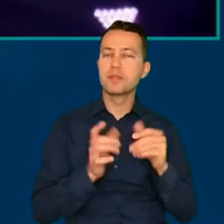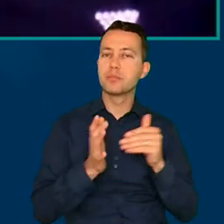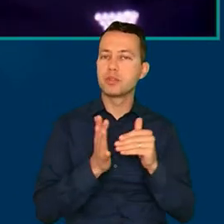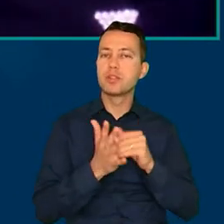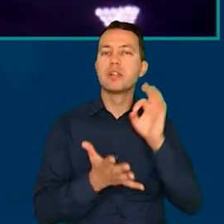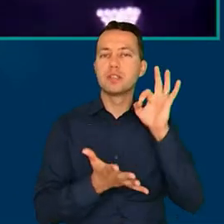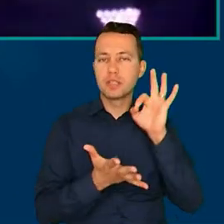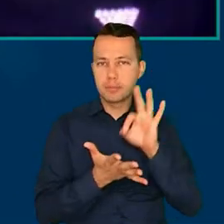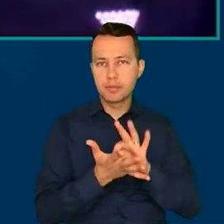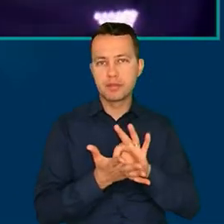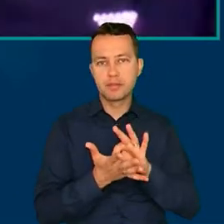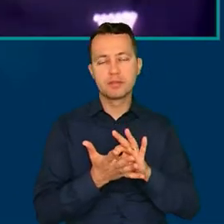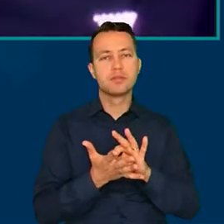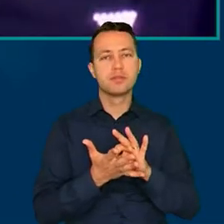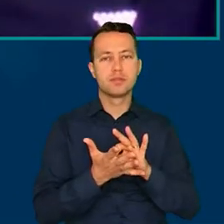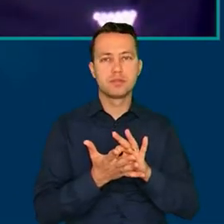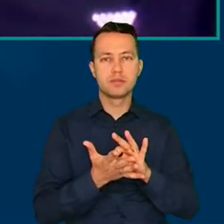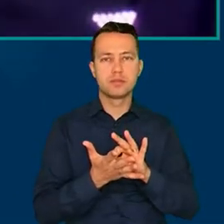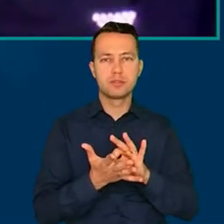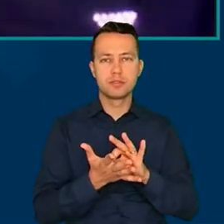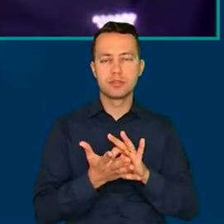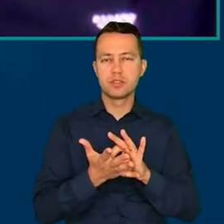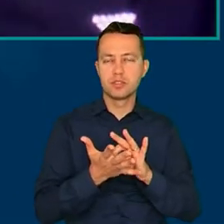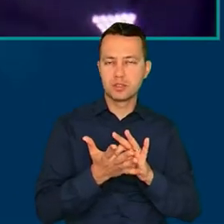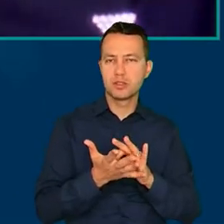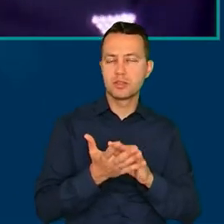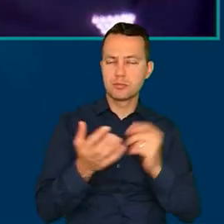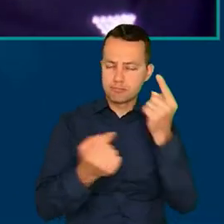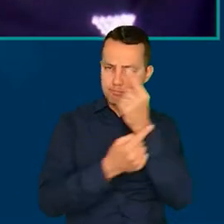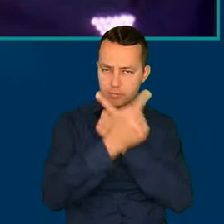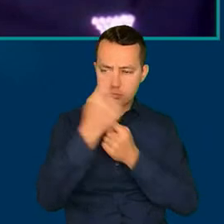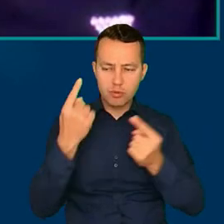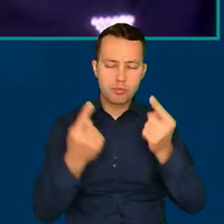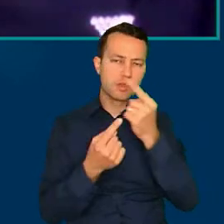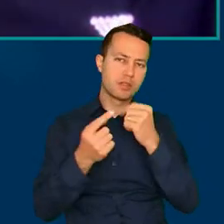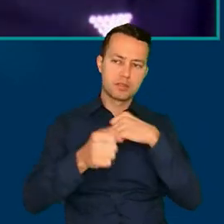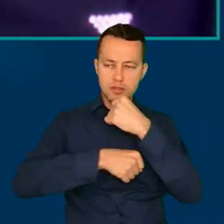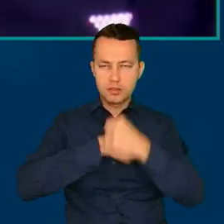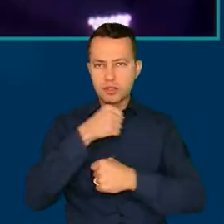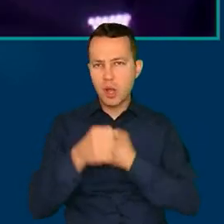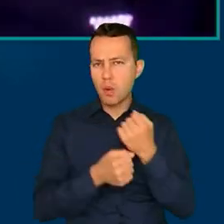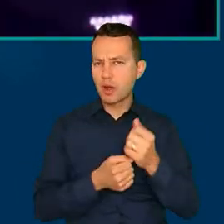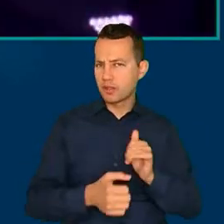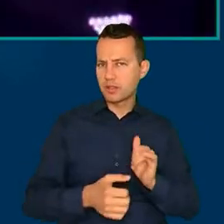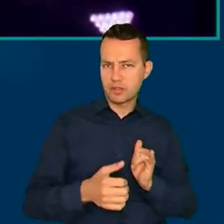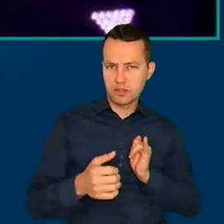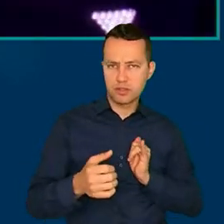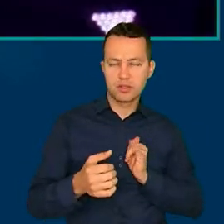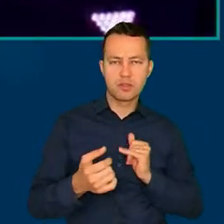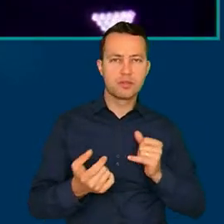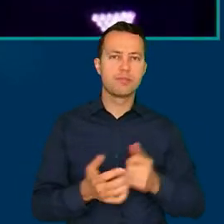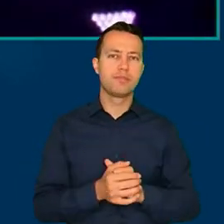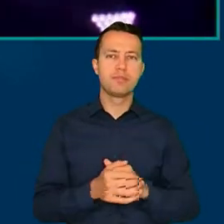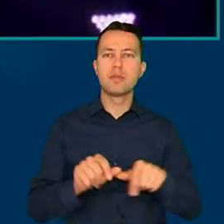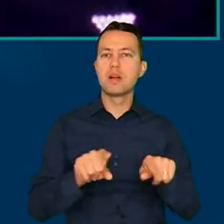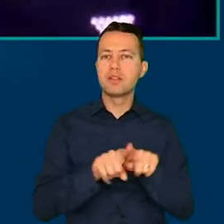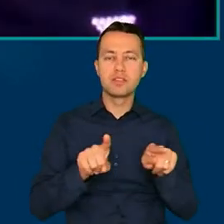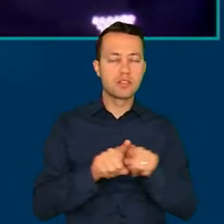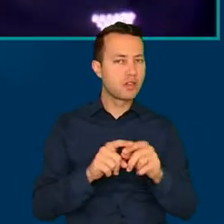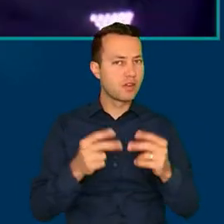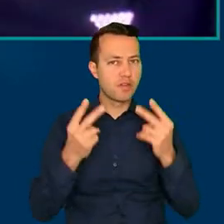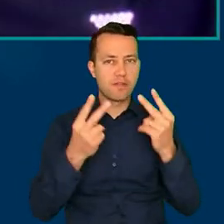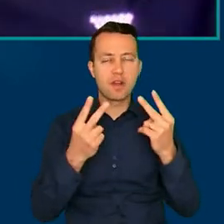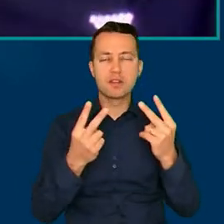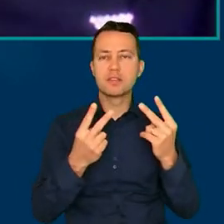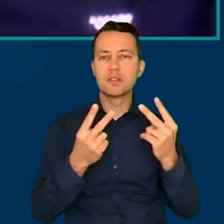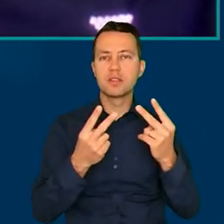compensatory mechanisms have to be provided if violations happen. But with prioritization of actions, we first of all have to focus on the actions